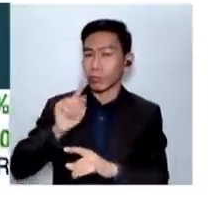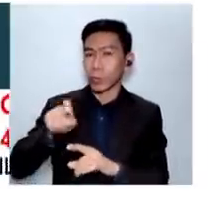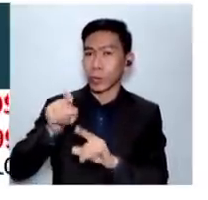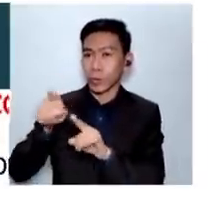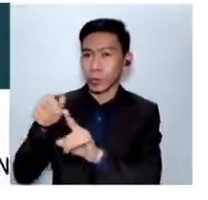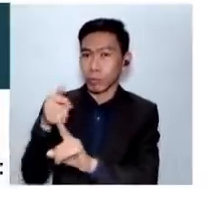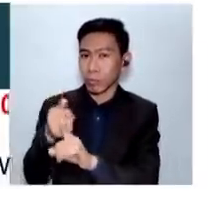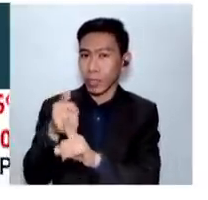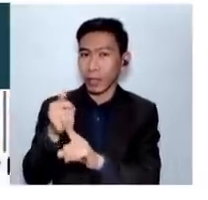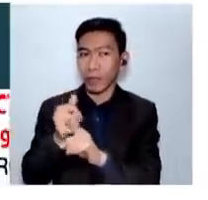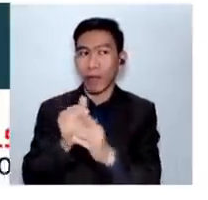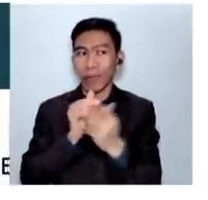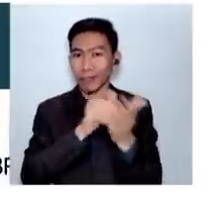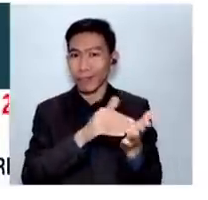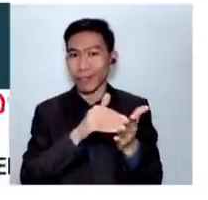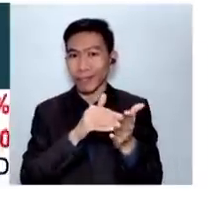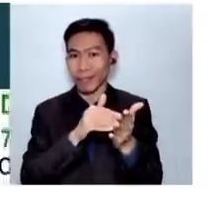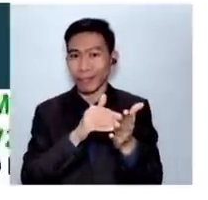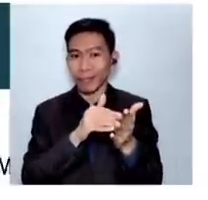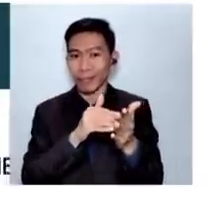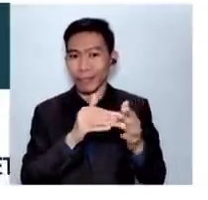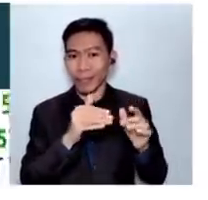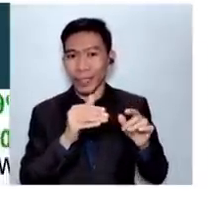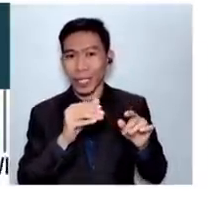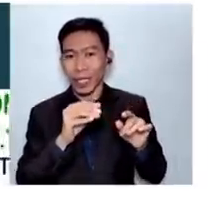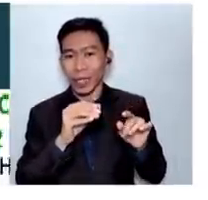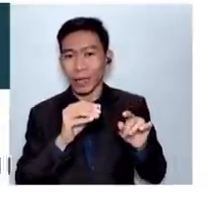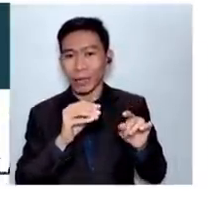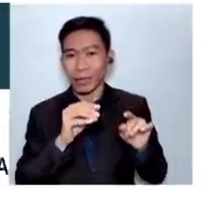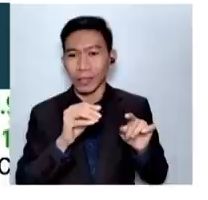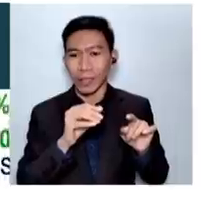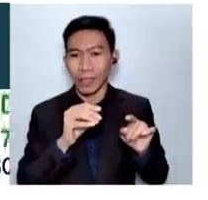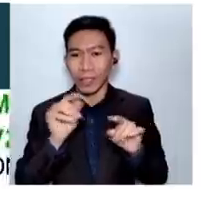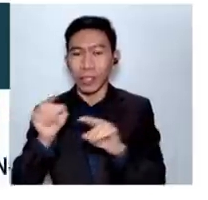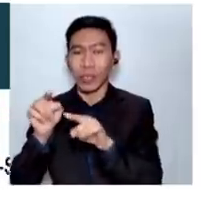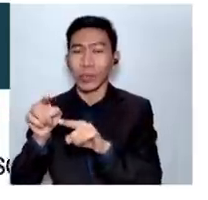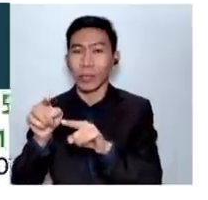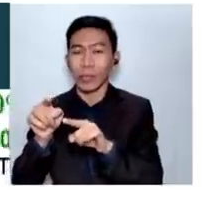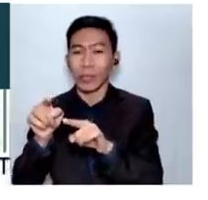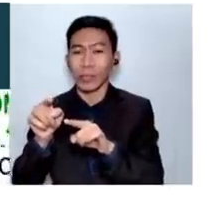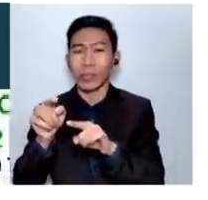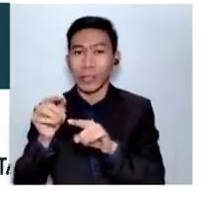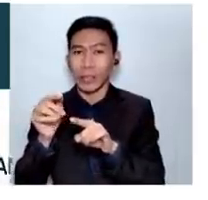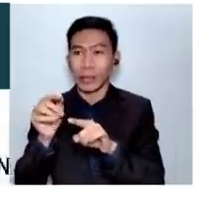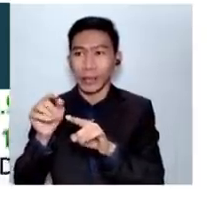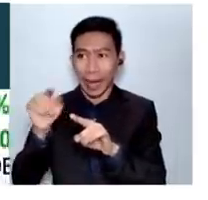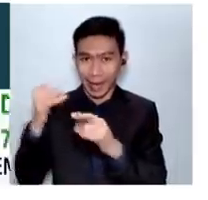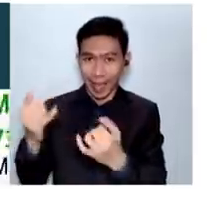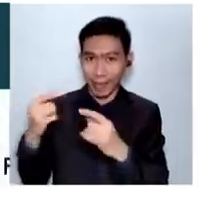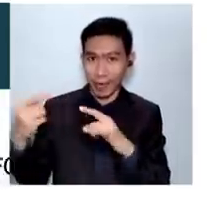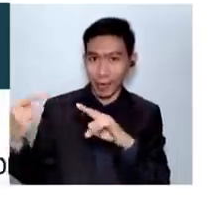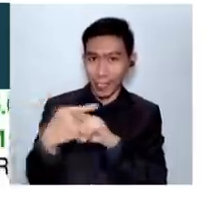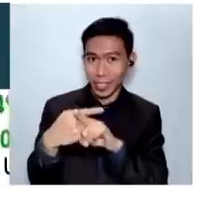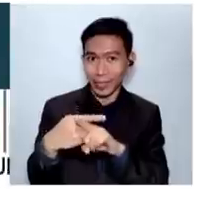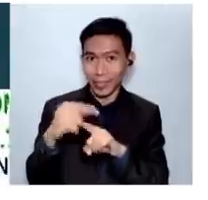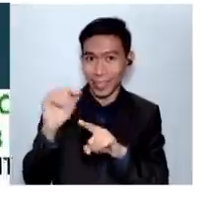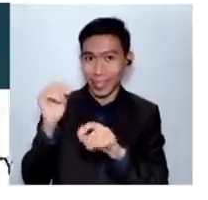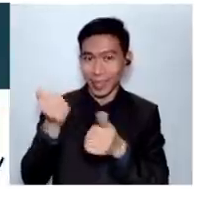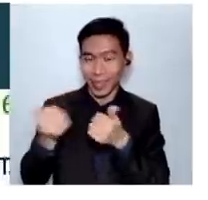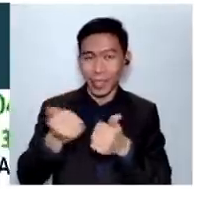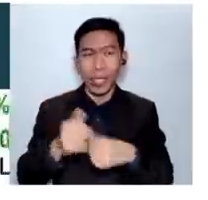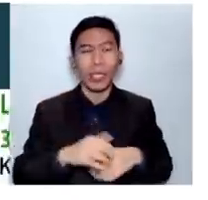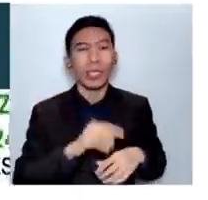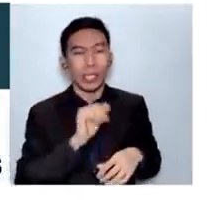Senator? Yes, right now, yes. Yes, the Senator Manny Pacquiao will be espousing